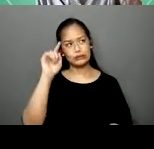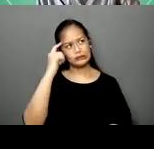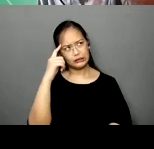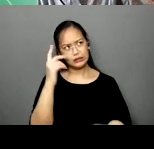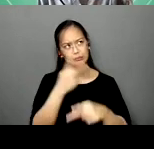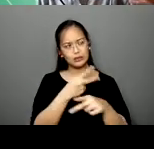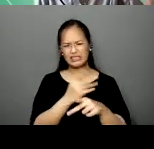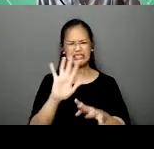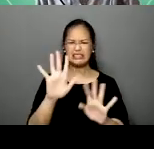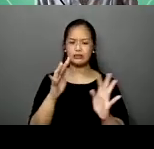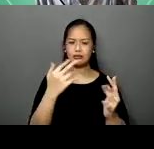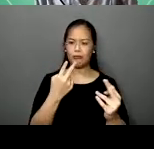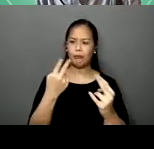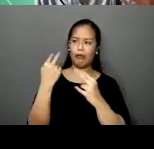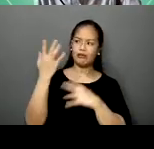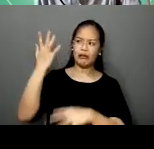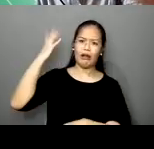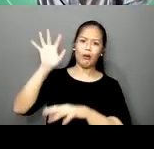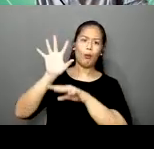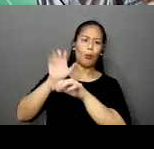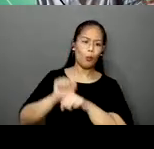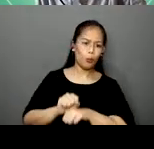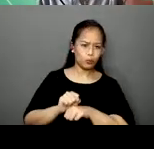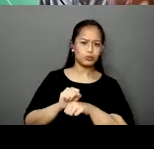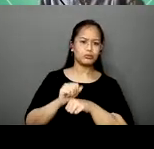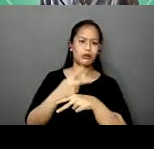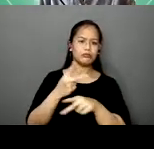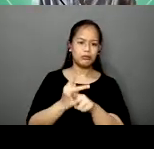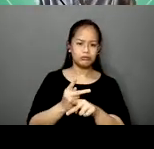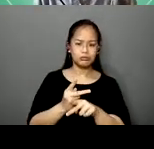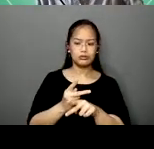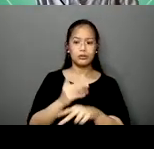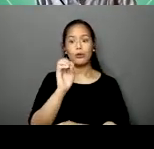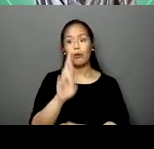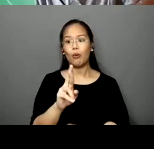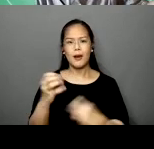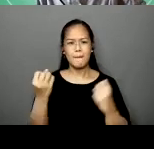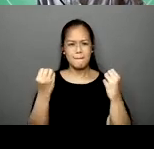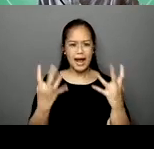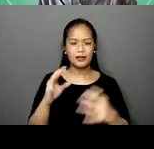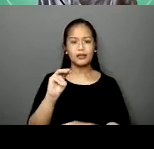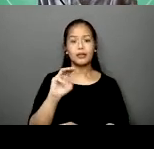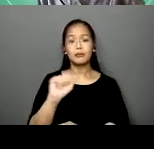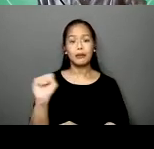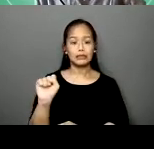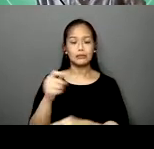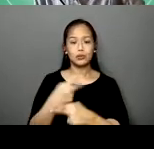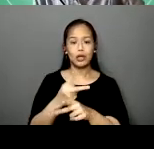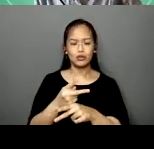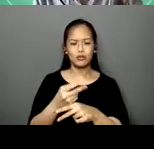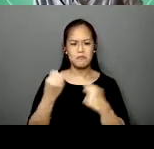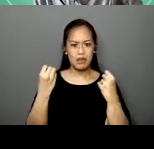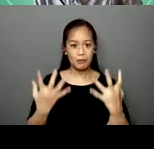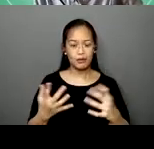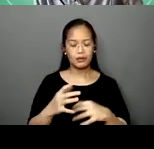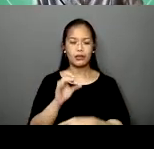into old traditional production processes. We shouldn't box ourselves into mass production, to having to